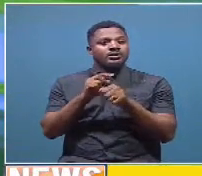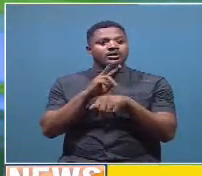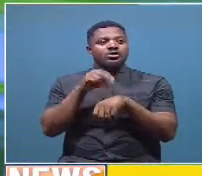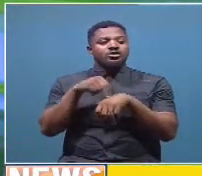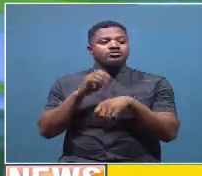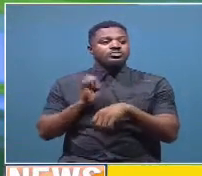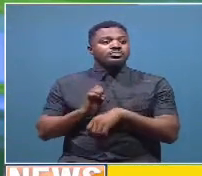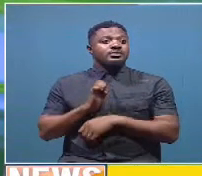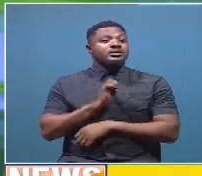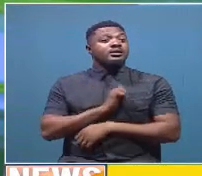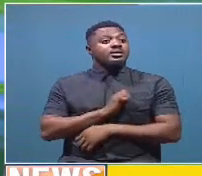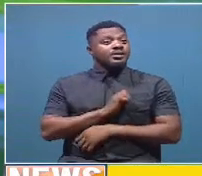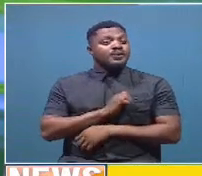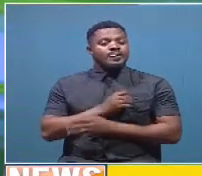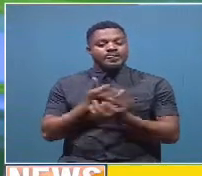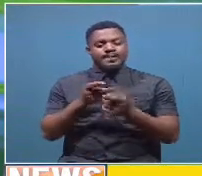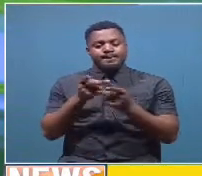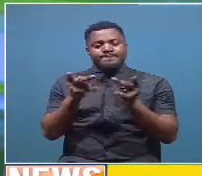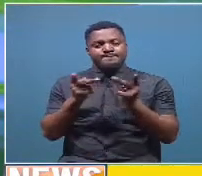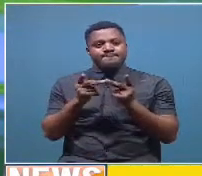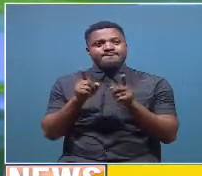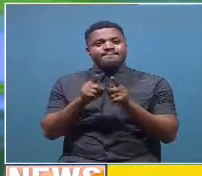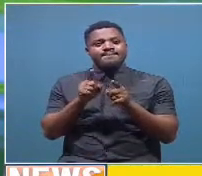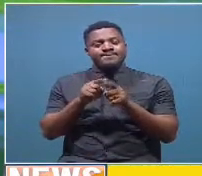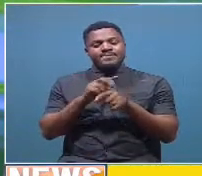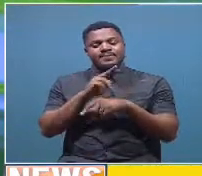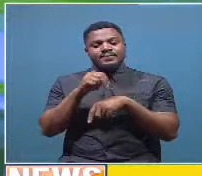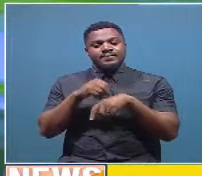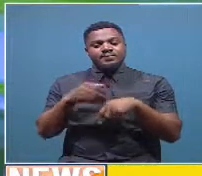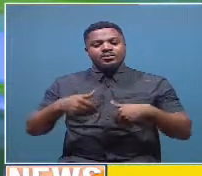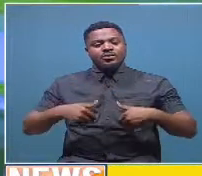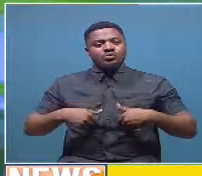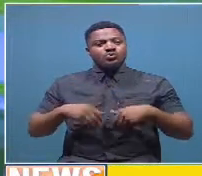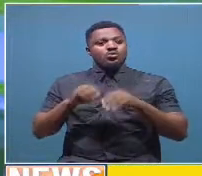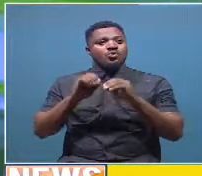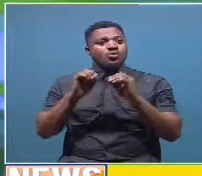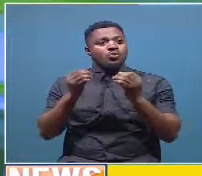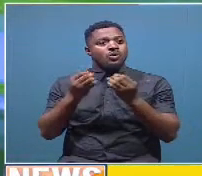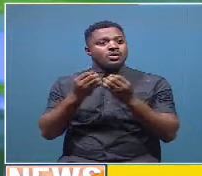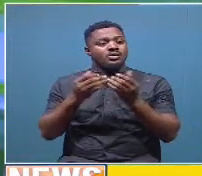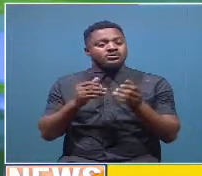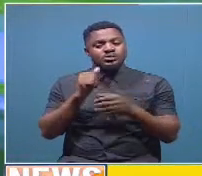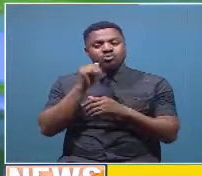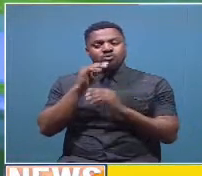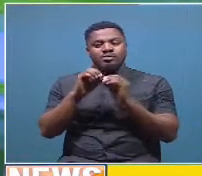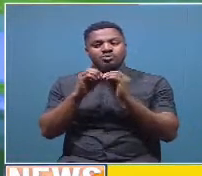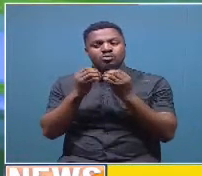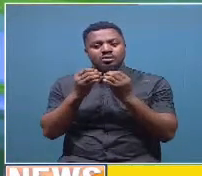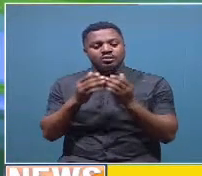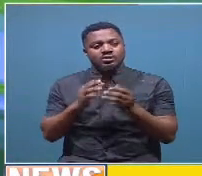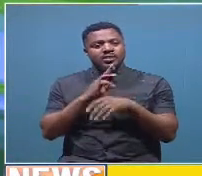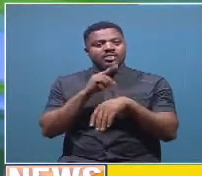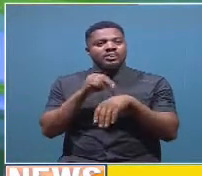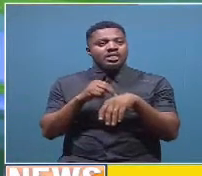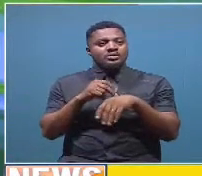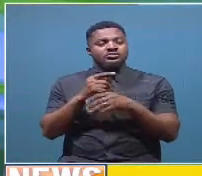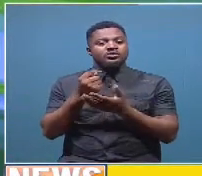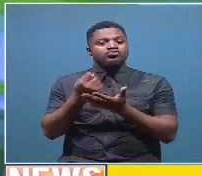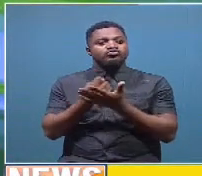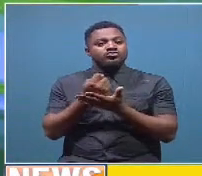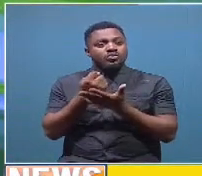national executives. Positions such as the National Youth Organizer, Women's Organizer, National